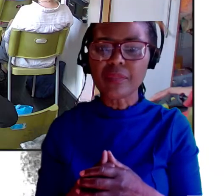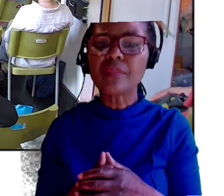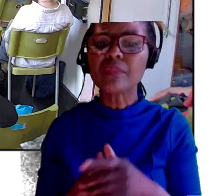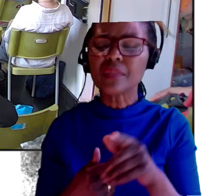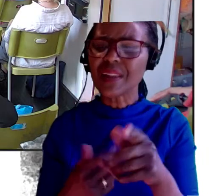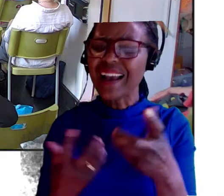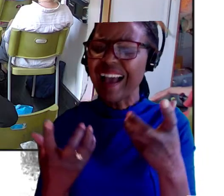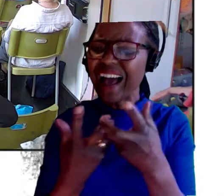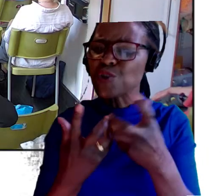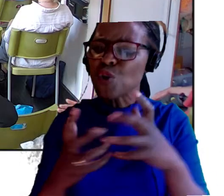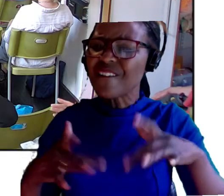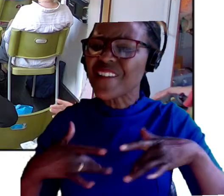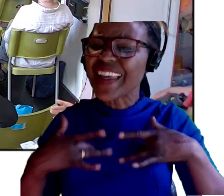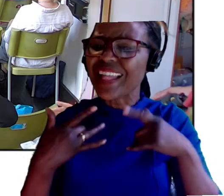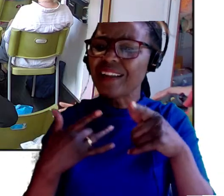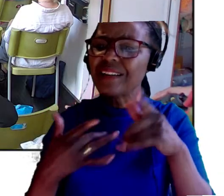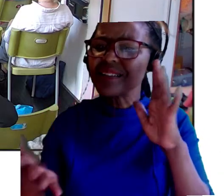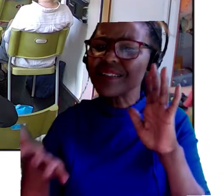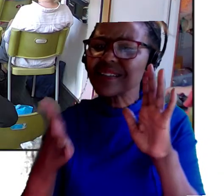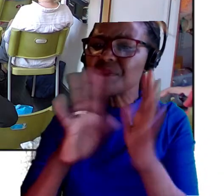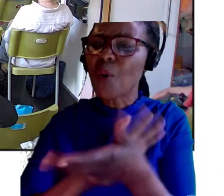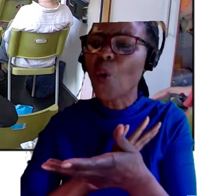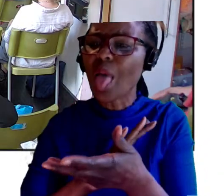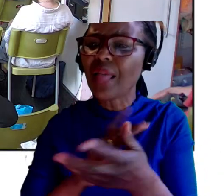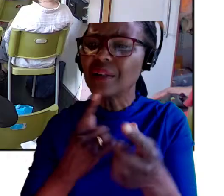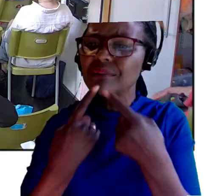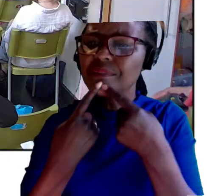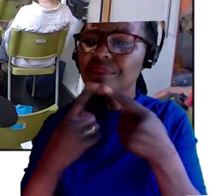spoilers around Delay?